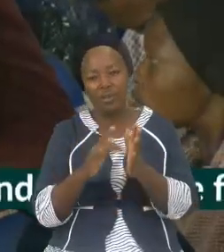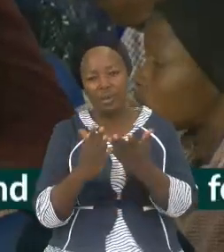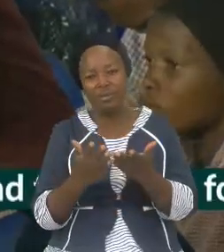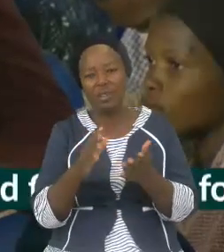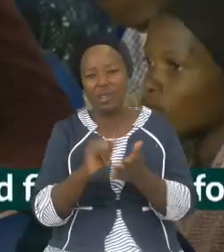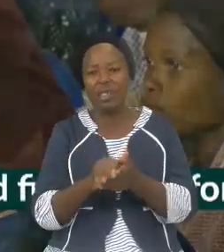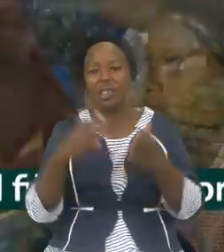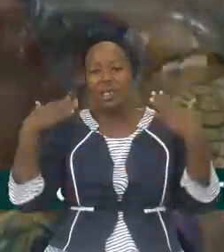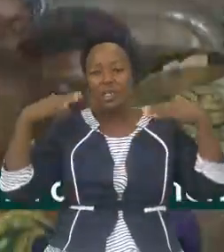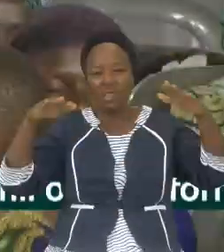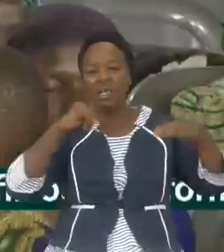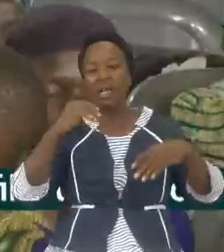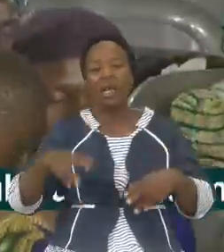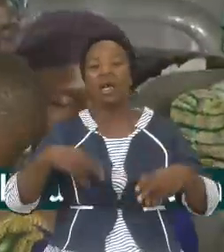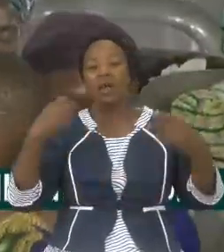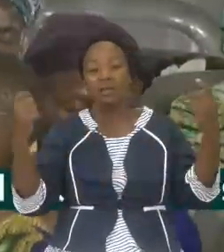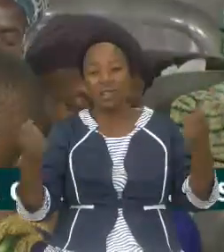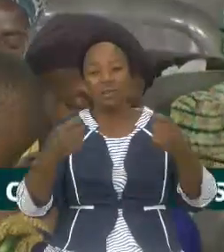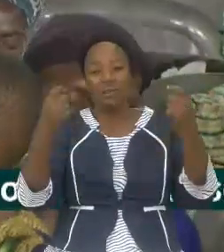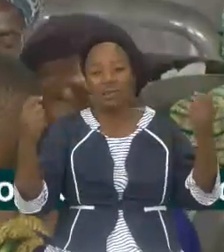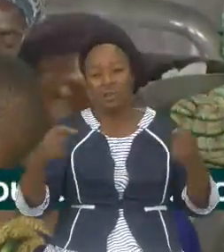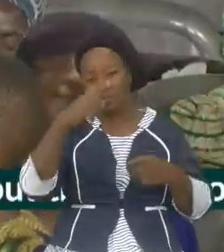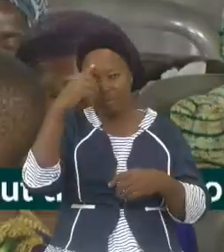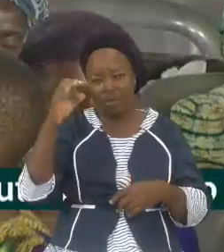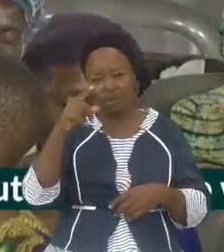And the joy of salvation in your heart as well.